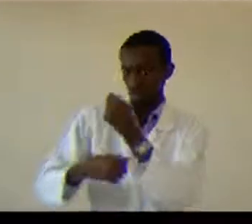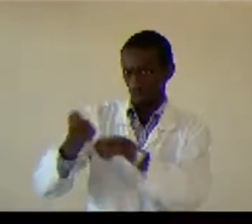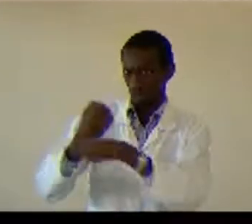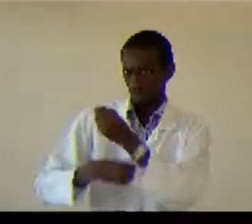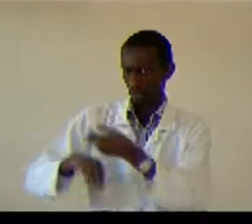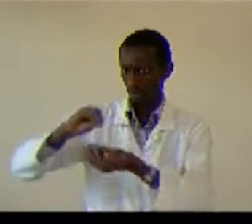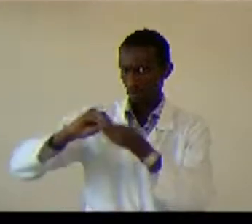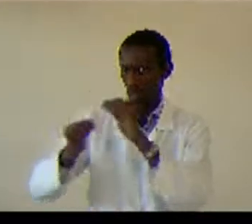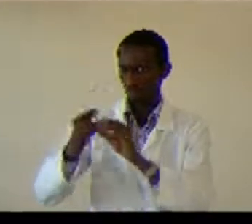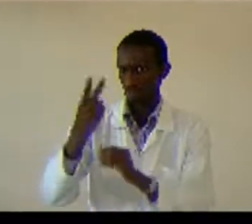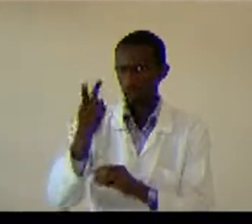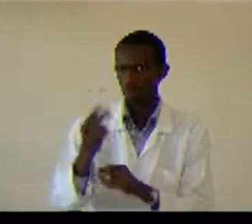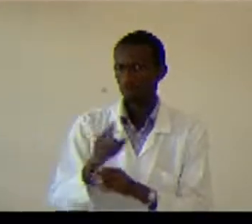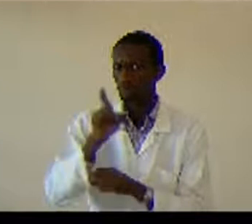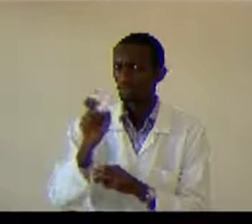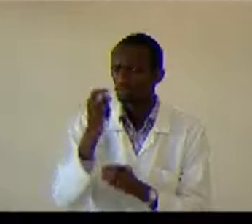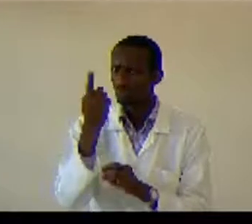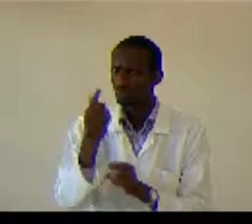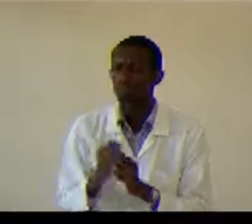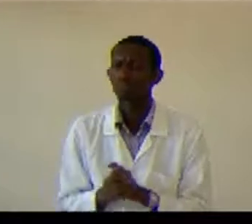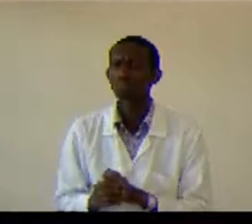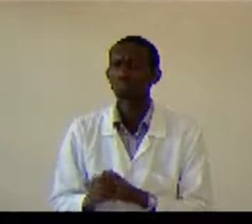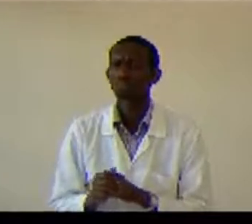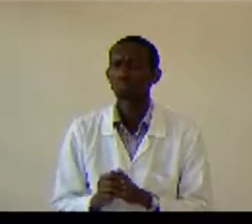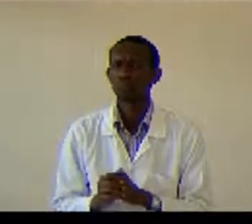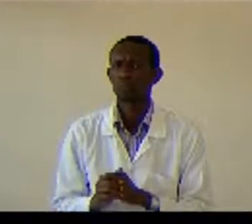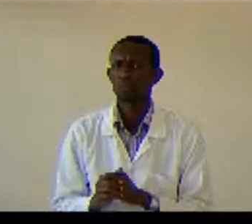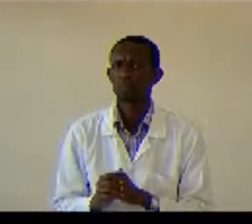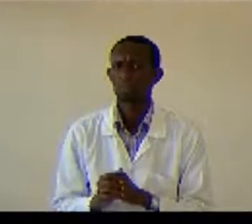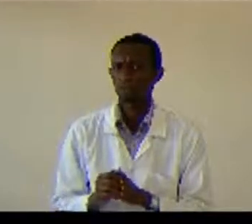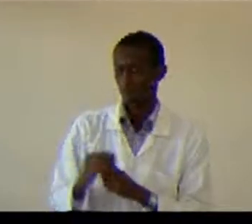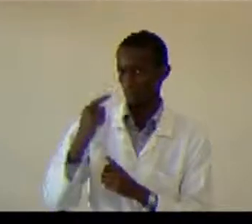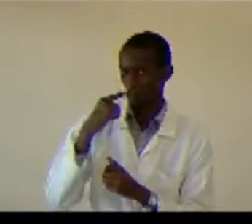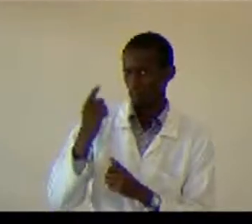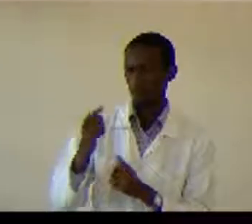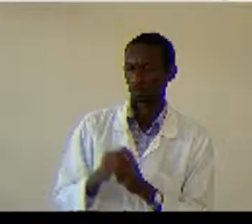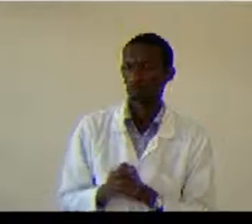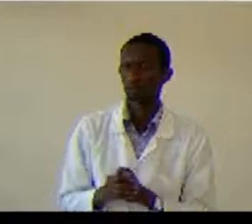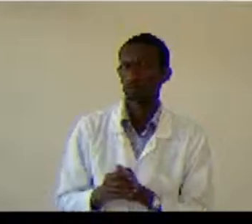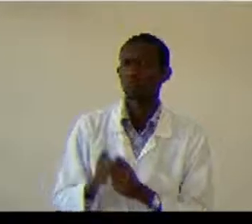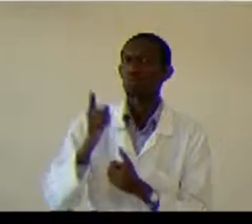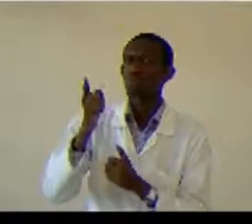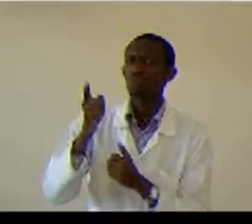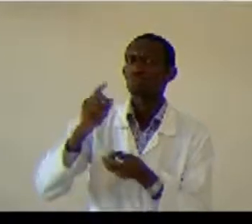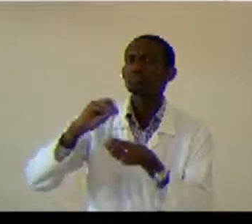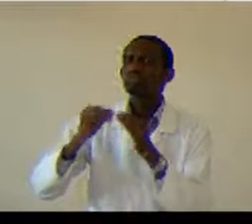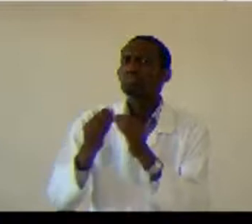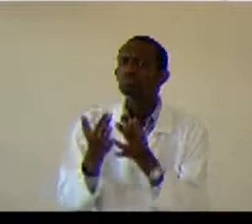So question number 1, let's look at what is being asked. They are telling us Calculate the amount of